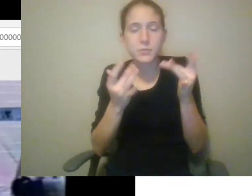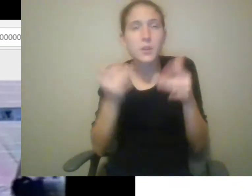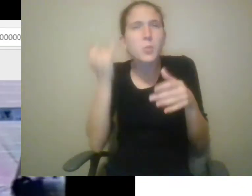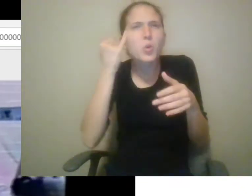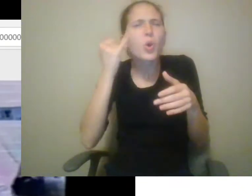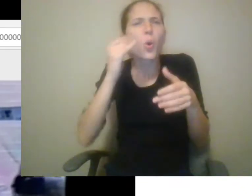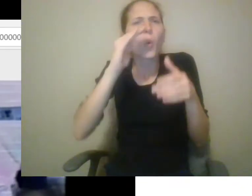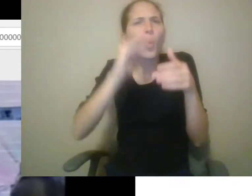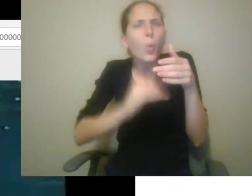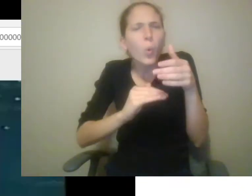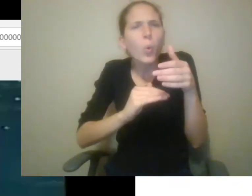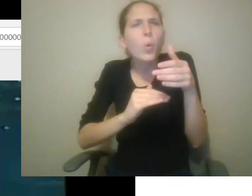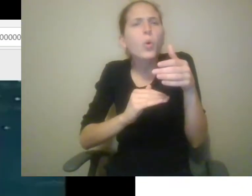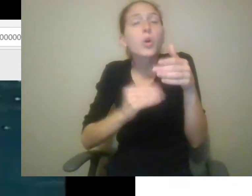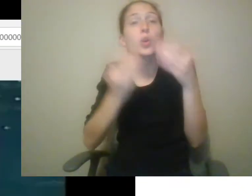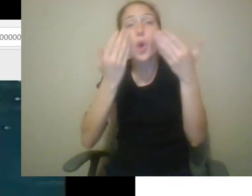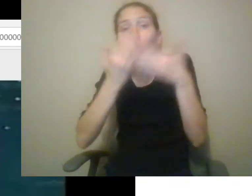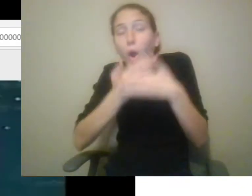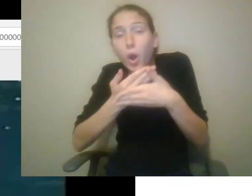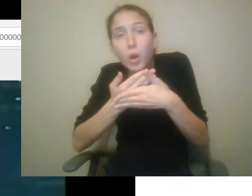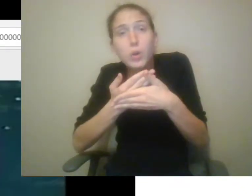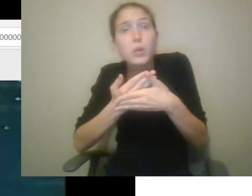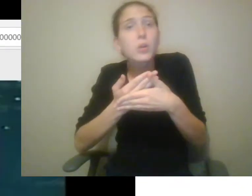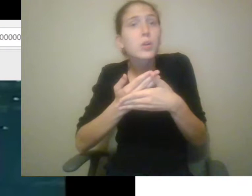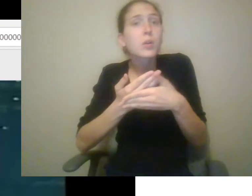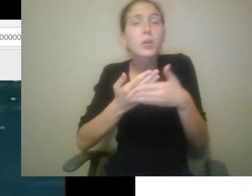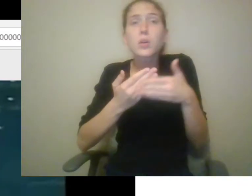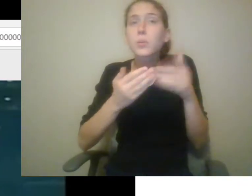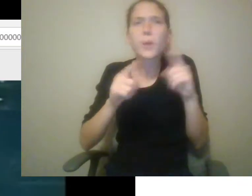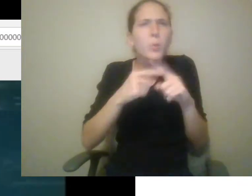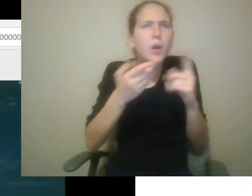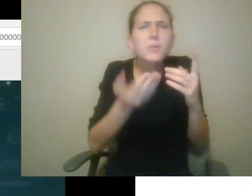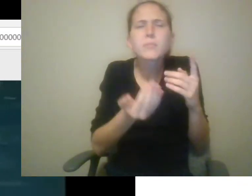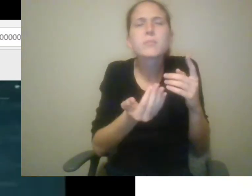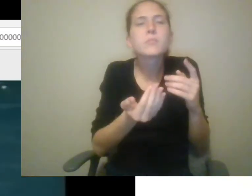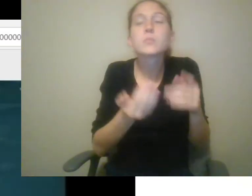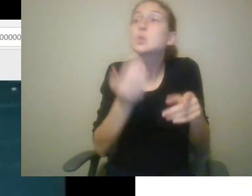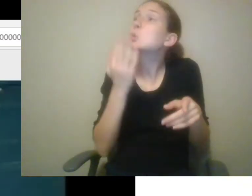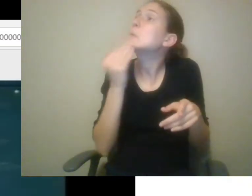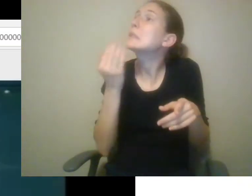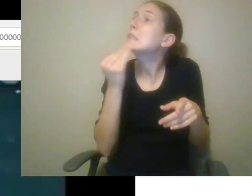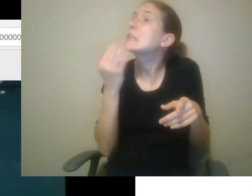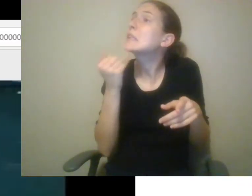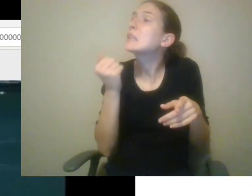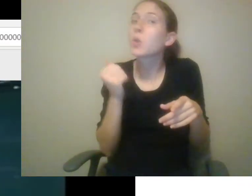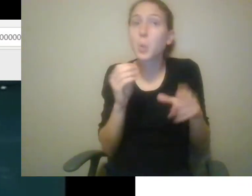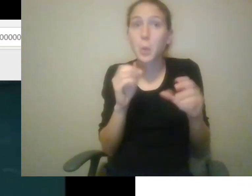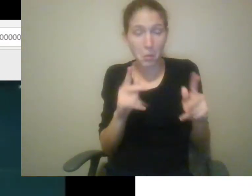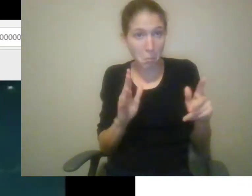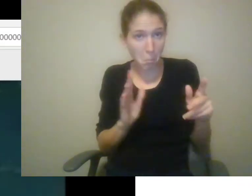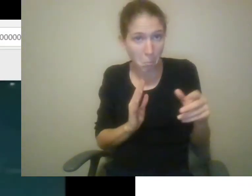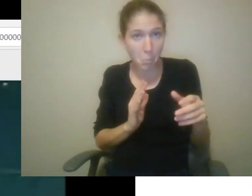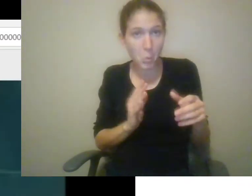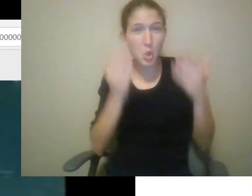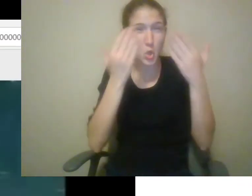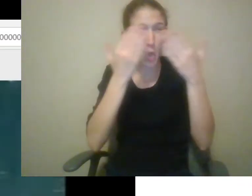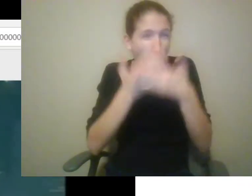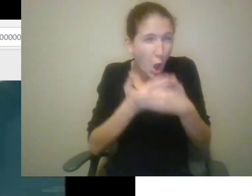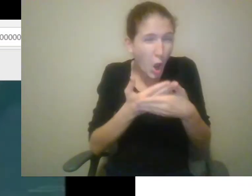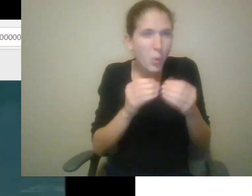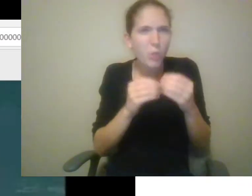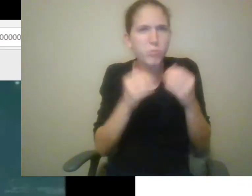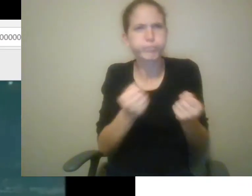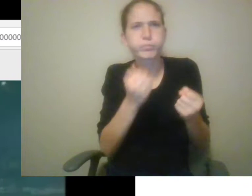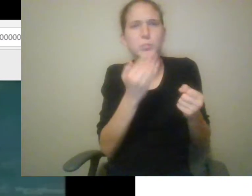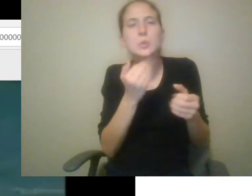Okay, there'd be more sugar, so it'd be sweeter. Okay, does anybody know a word to describe this? There's a word that would describe what we